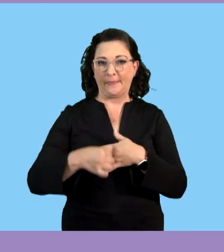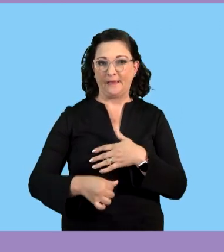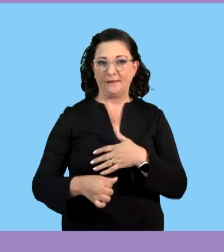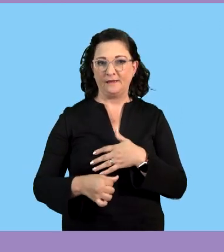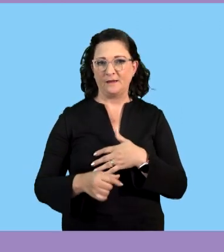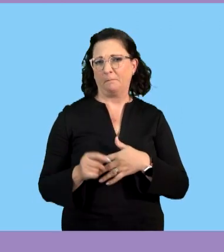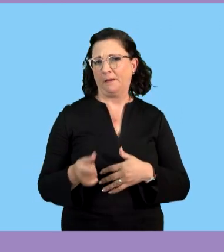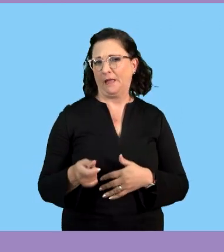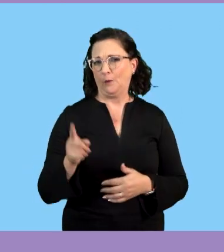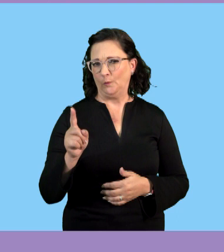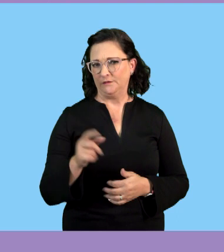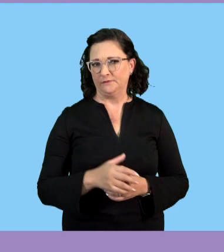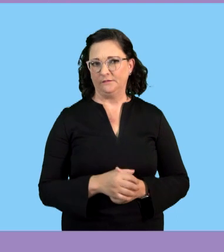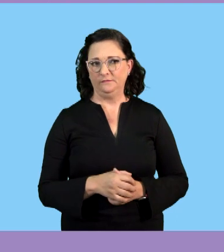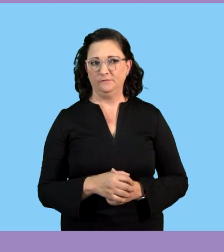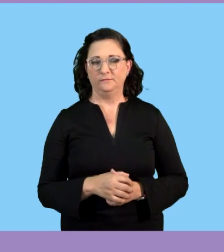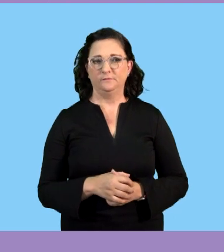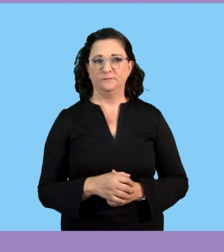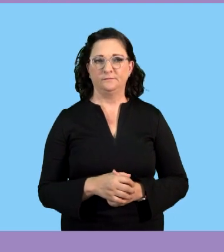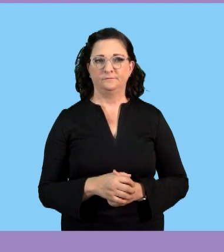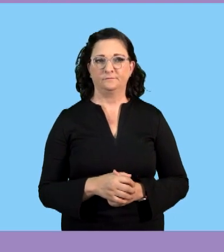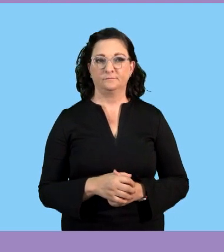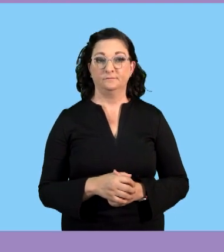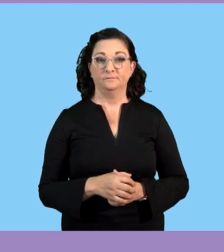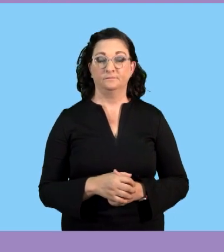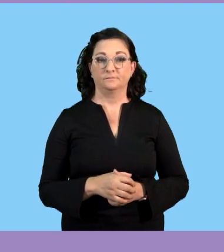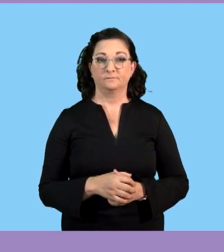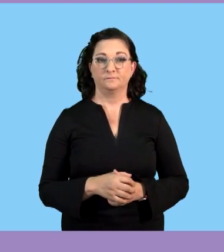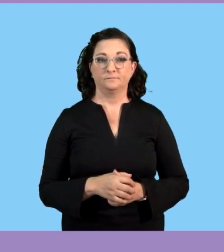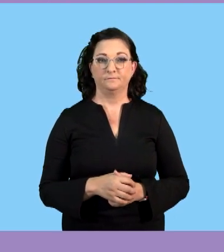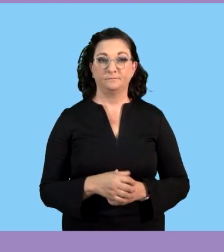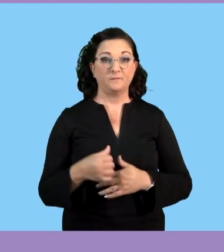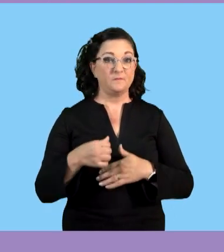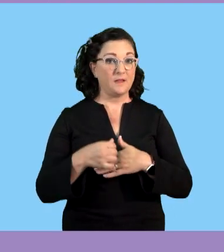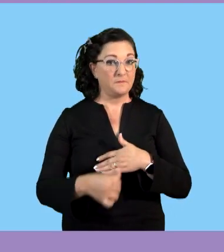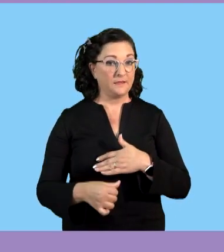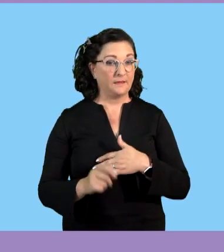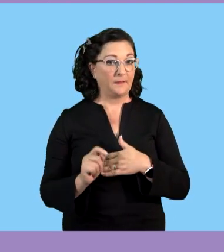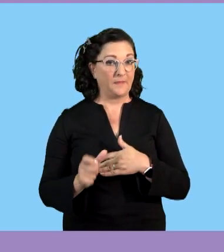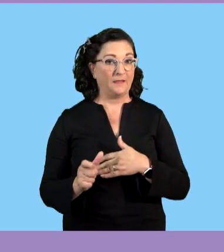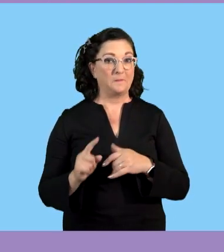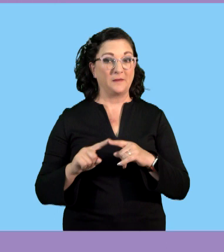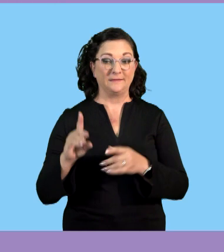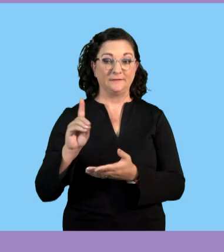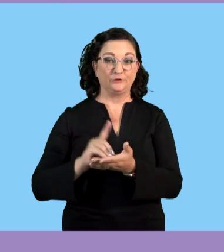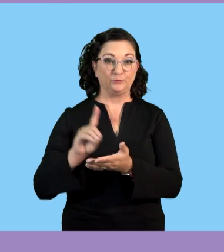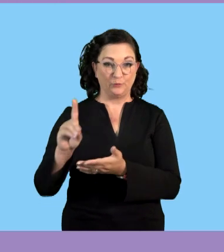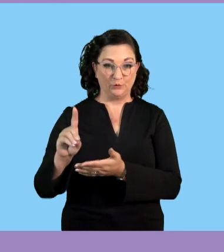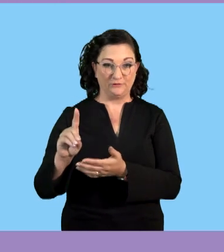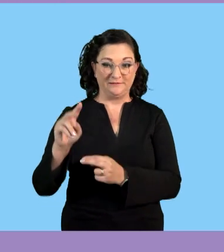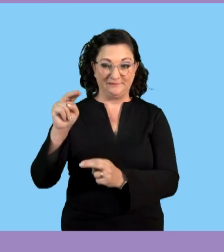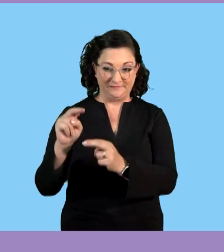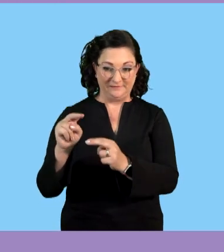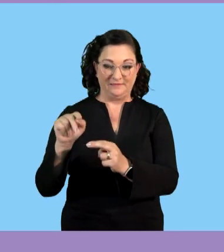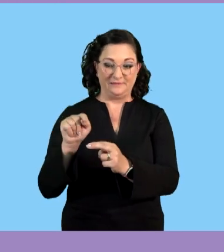payment made by Sipho? The monthly payment will be determined by the deposit. We'll get